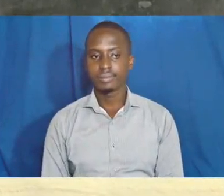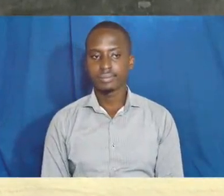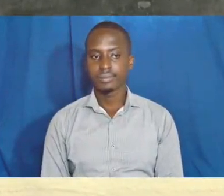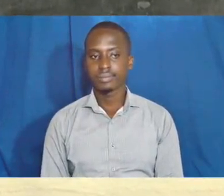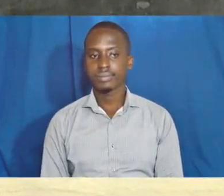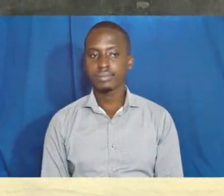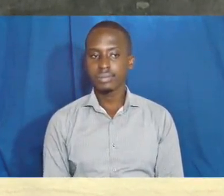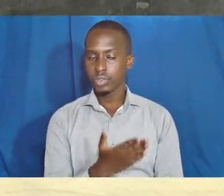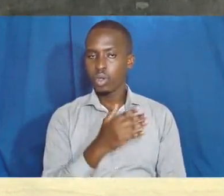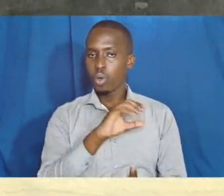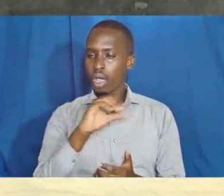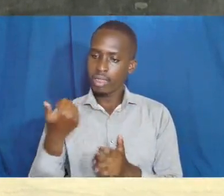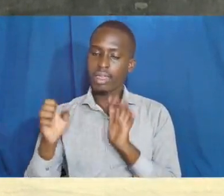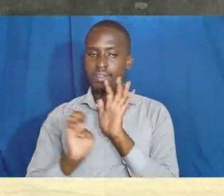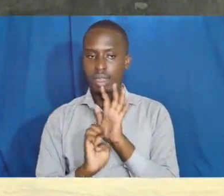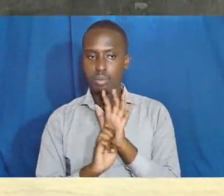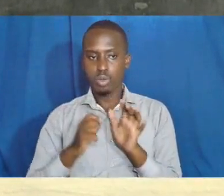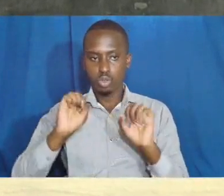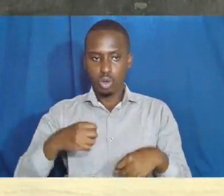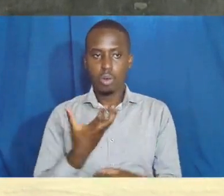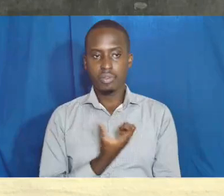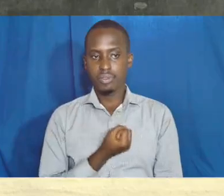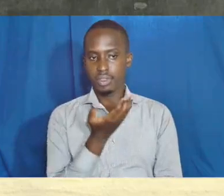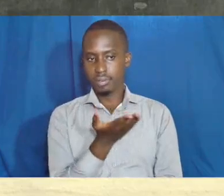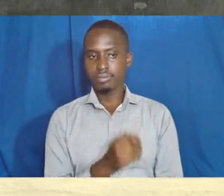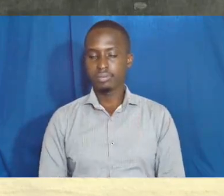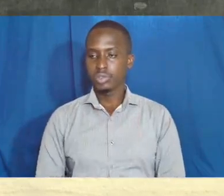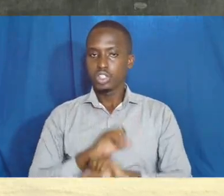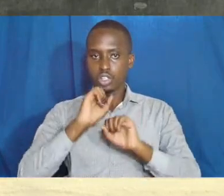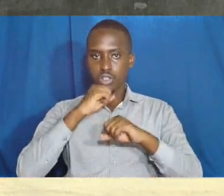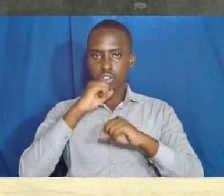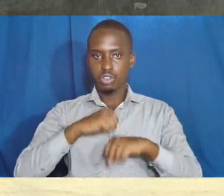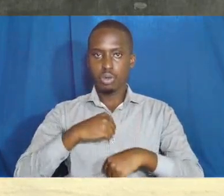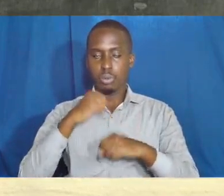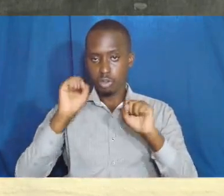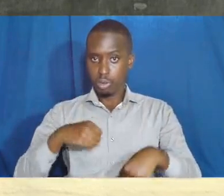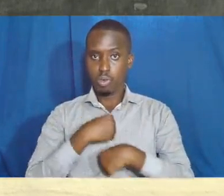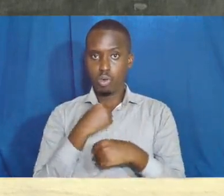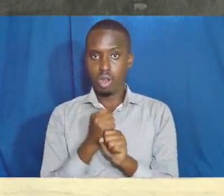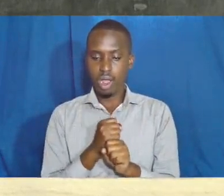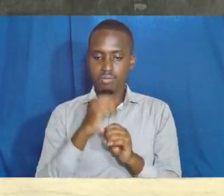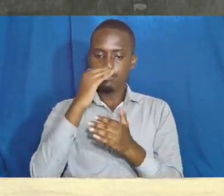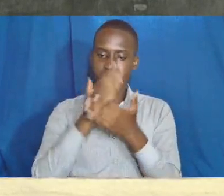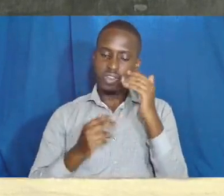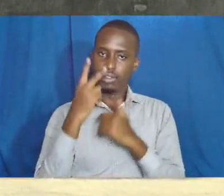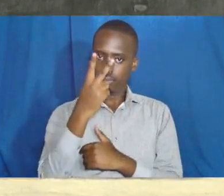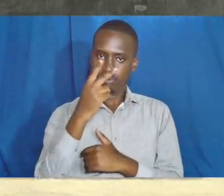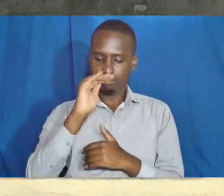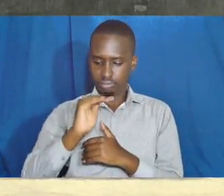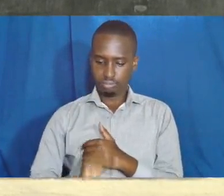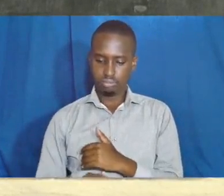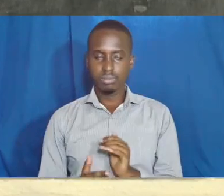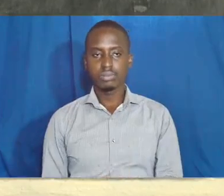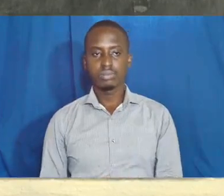This is one of other examples that we can have that form layers. They are immiscible and they are